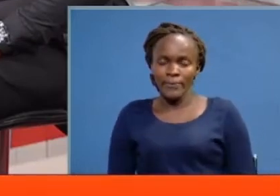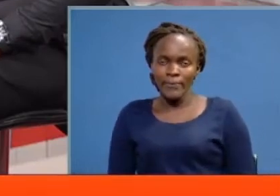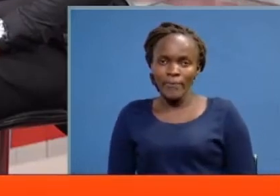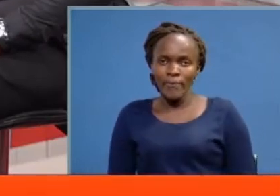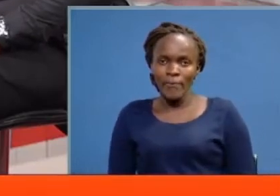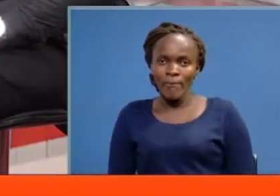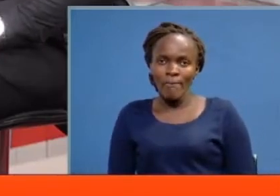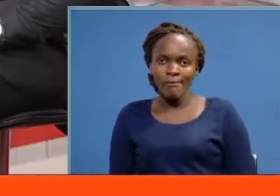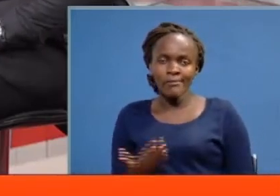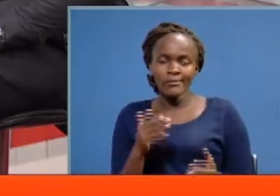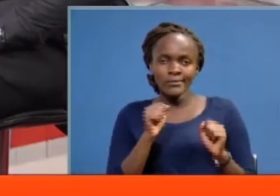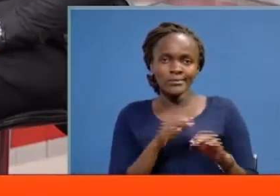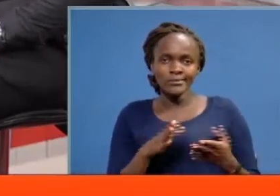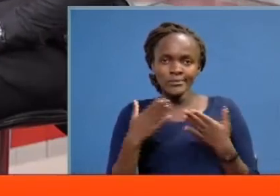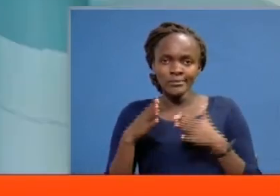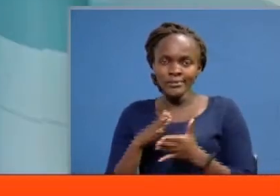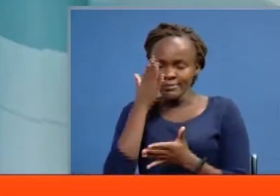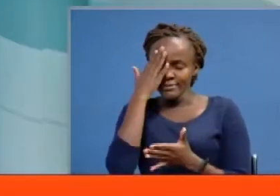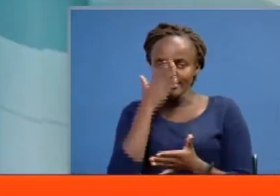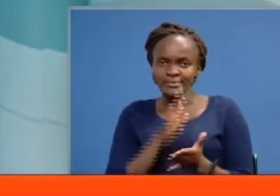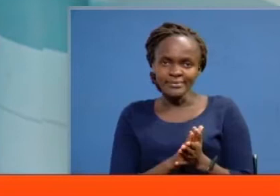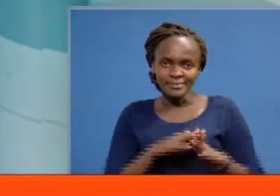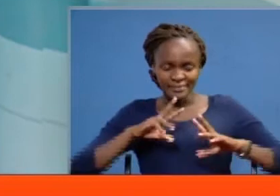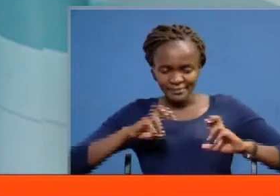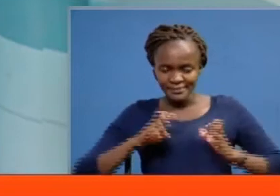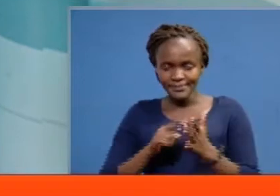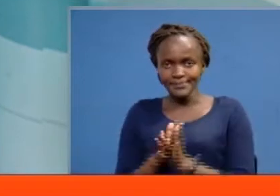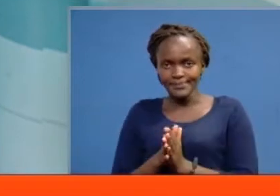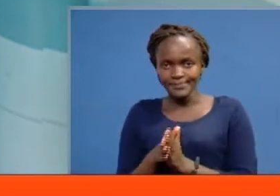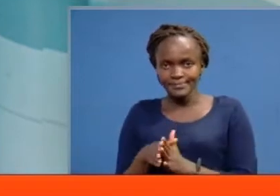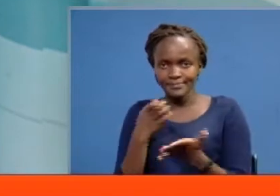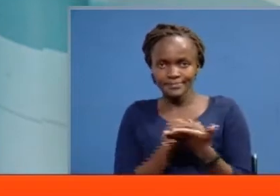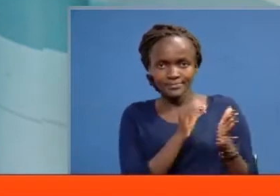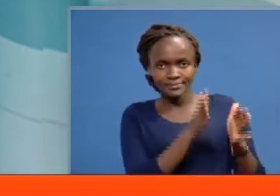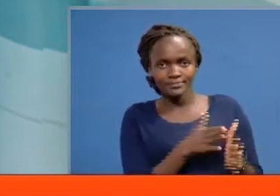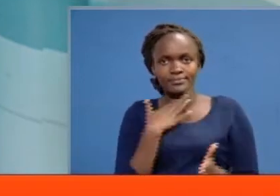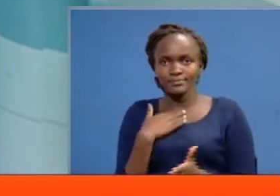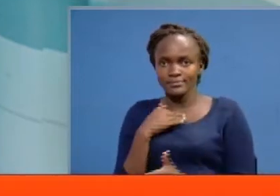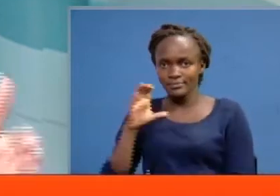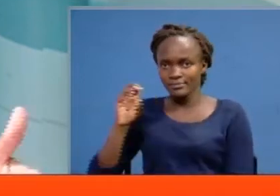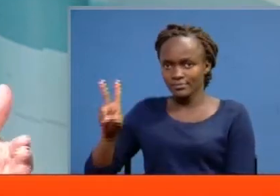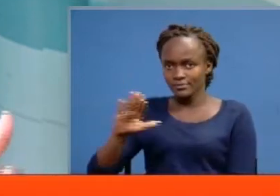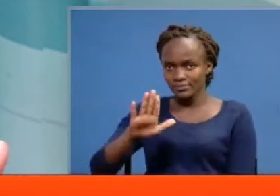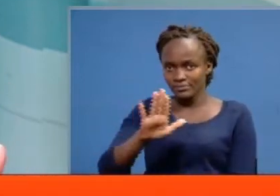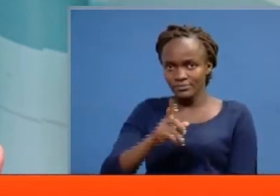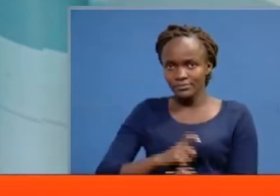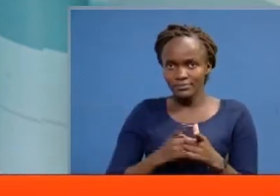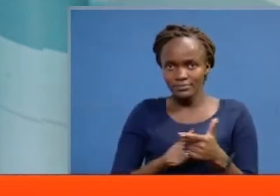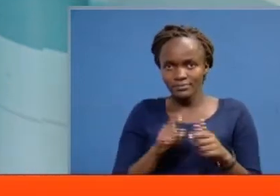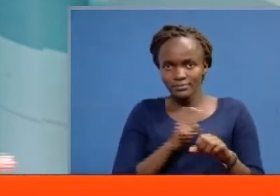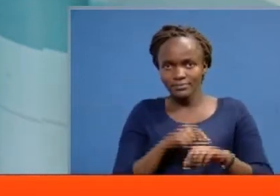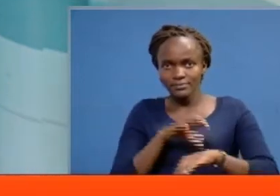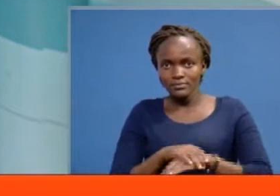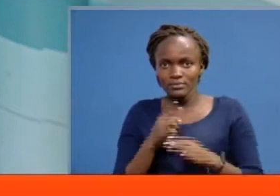you can get away with that, you know, where you Google what the employee is looking for and put it in your CV. But once you are at the door, what